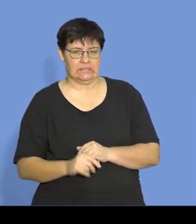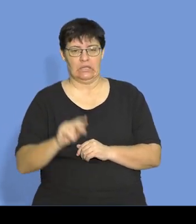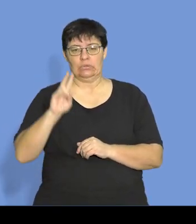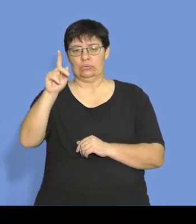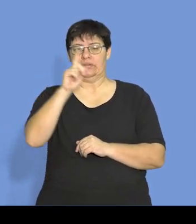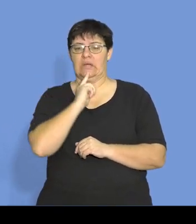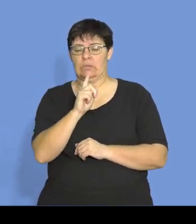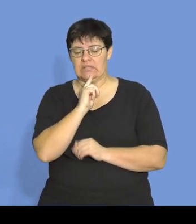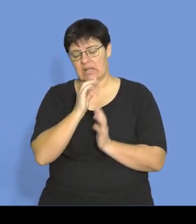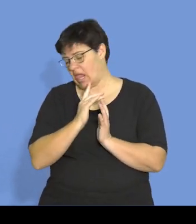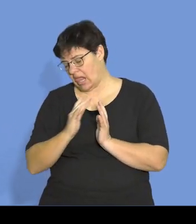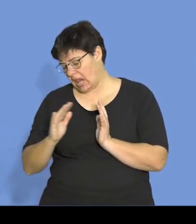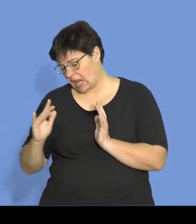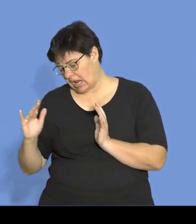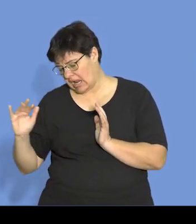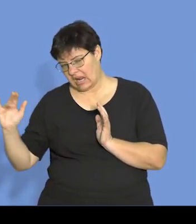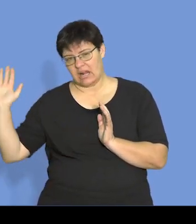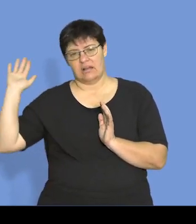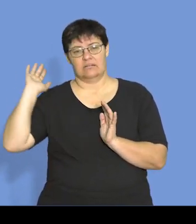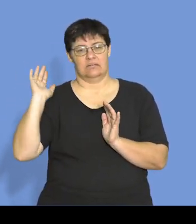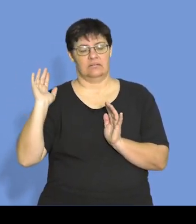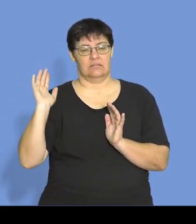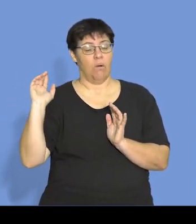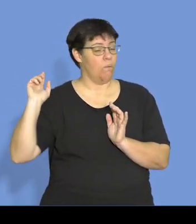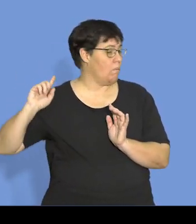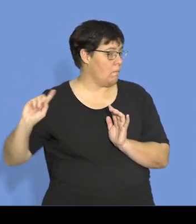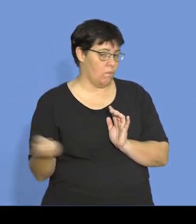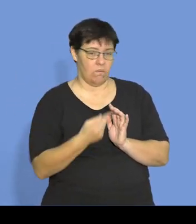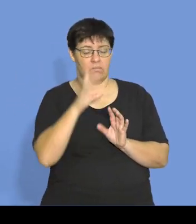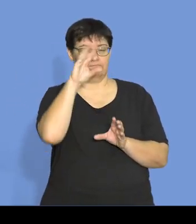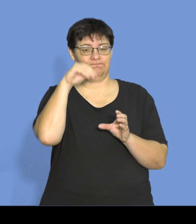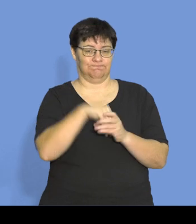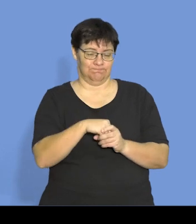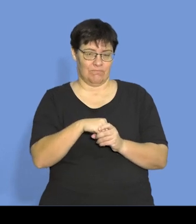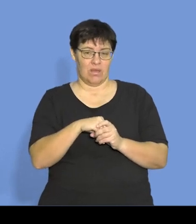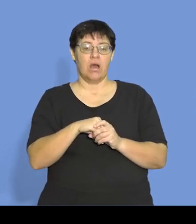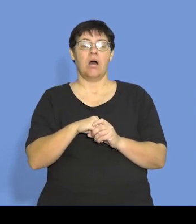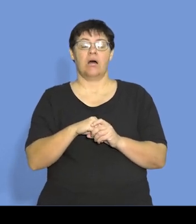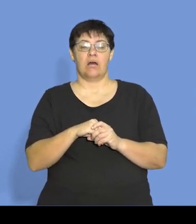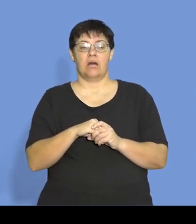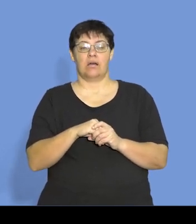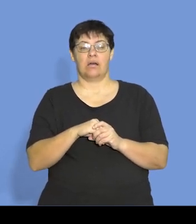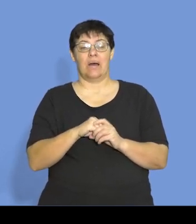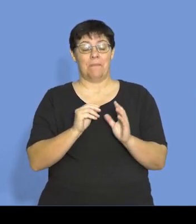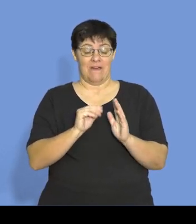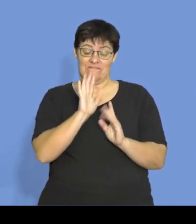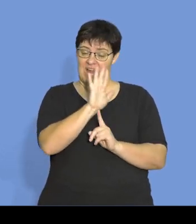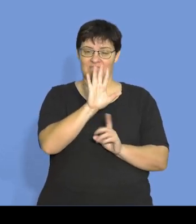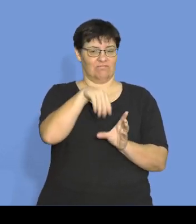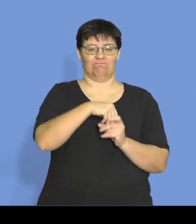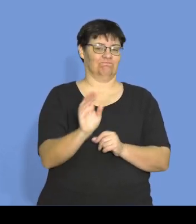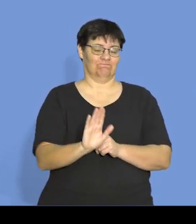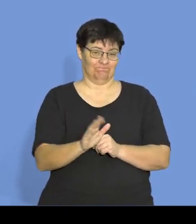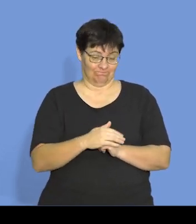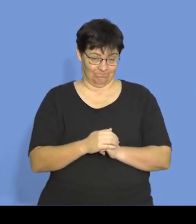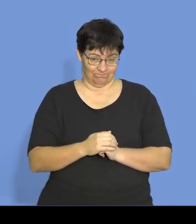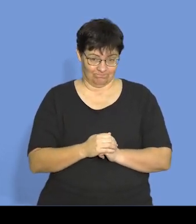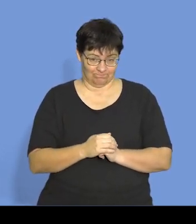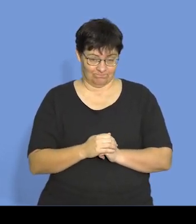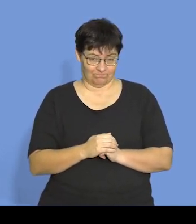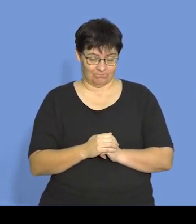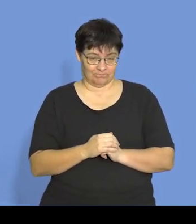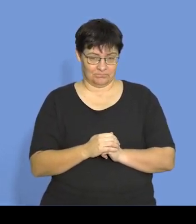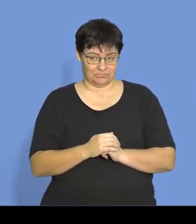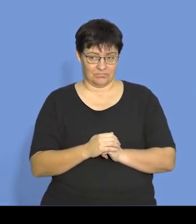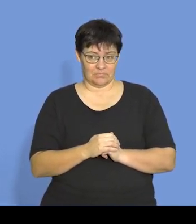150, 2,000, and all of that. All of those numbers are said to be greater than this 5, but excluding